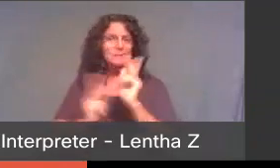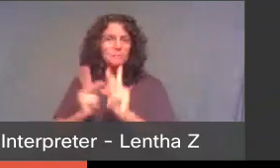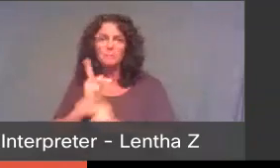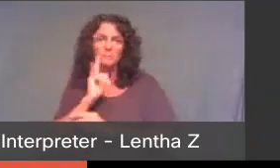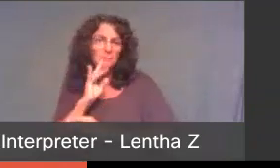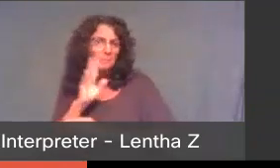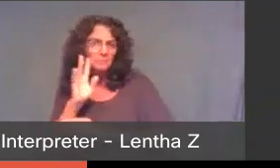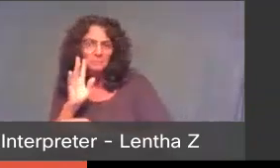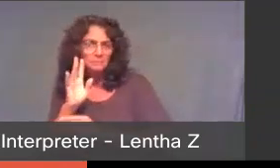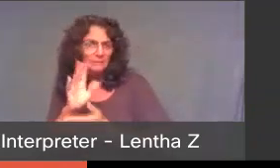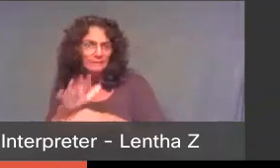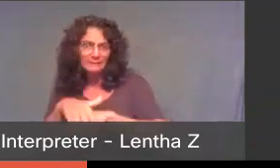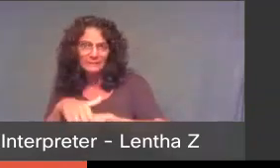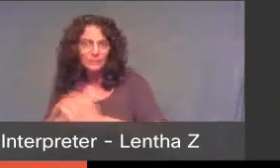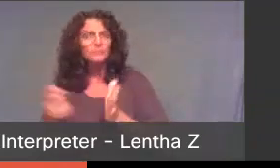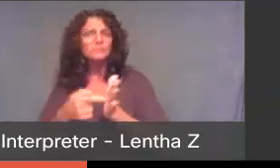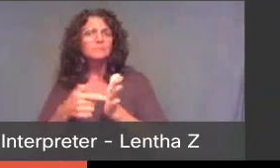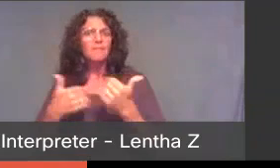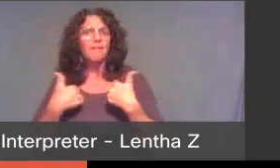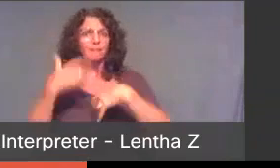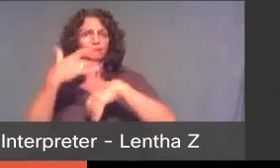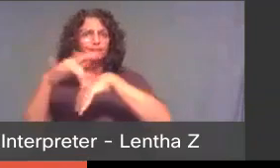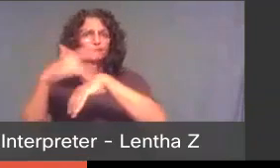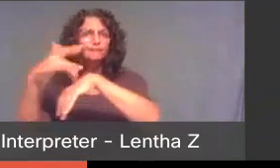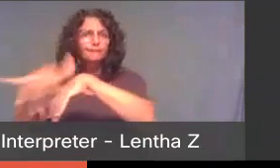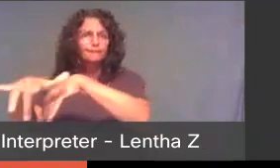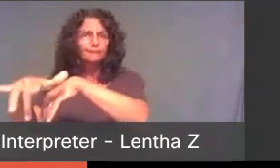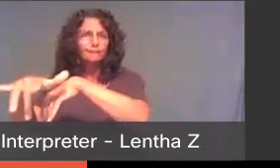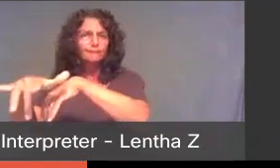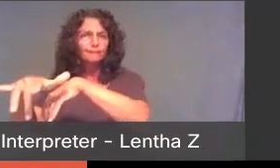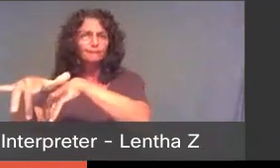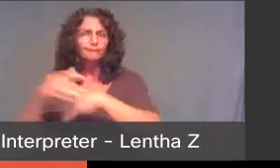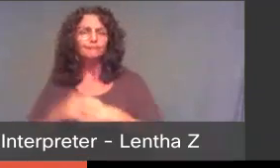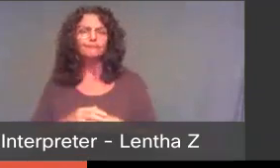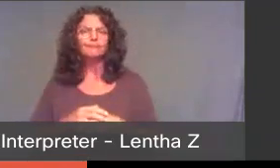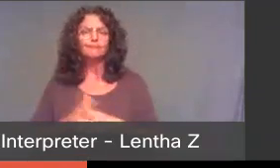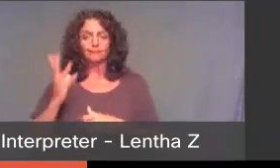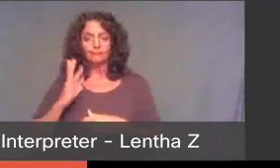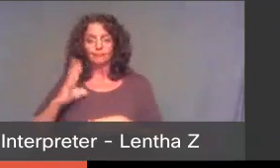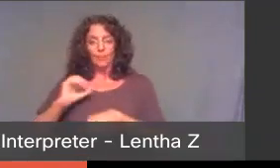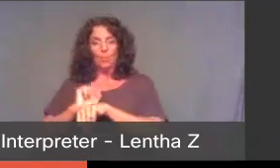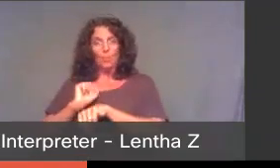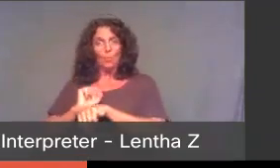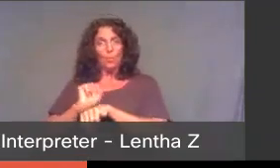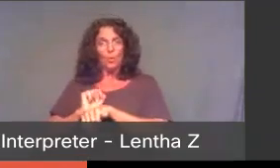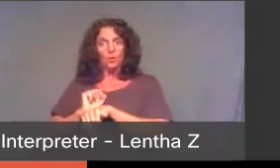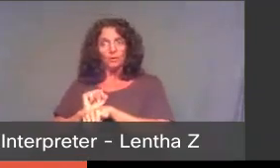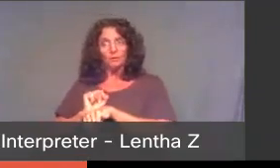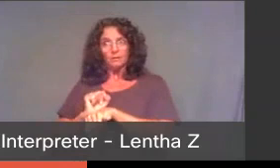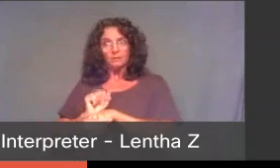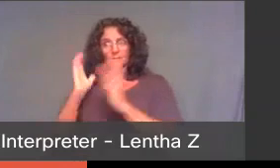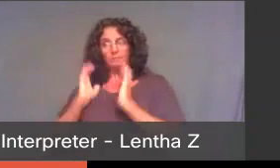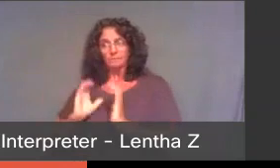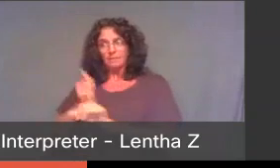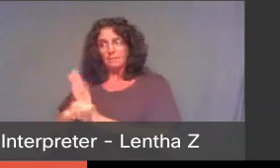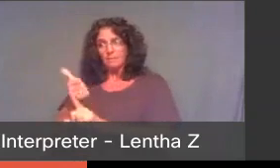very big gap sometimes in that I've worked with so many clients that speak perfect English, but if you put